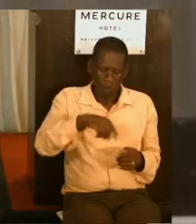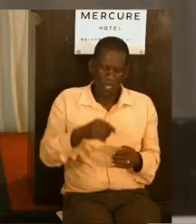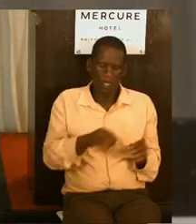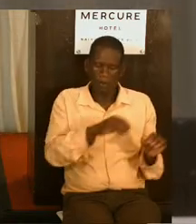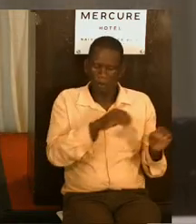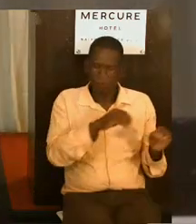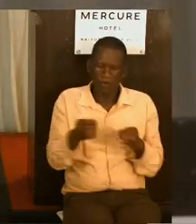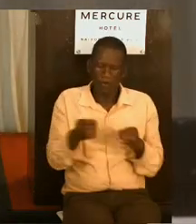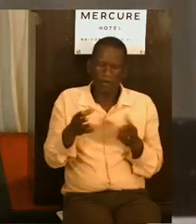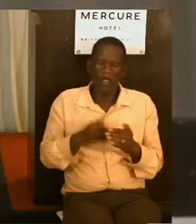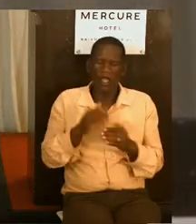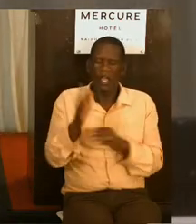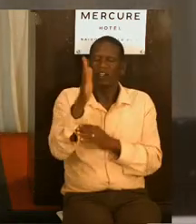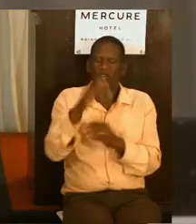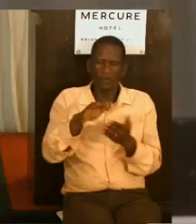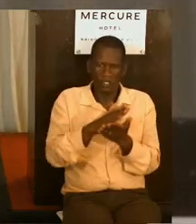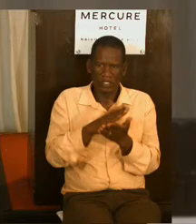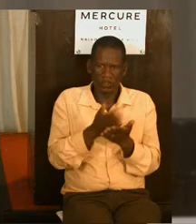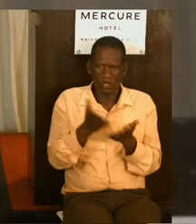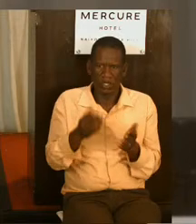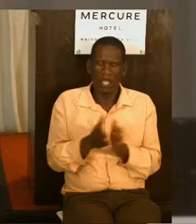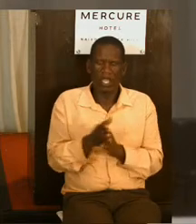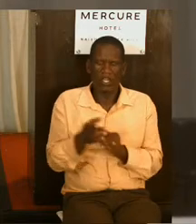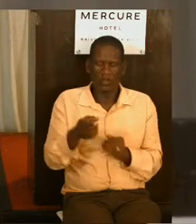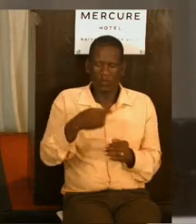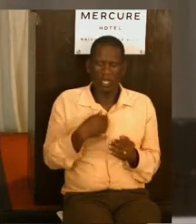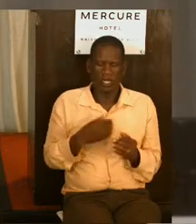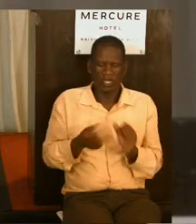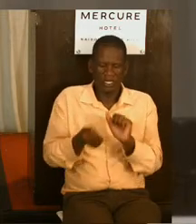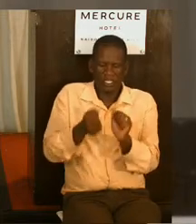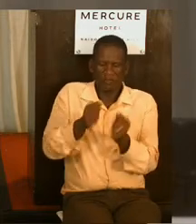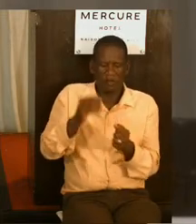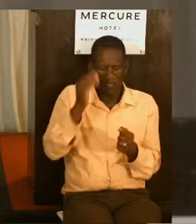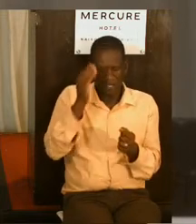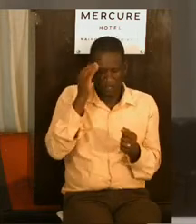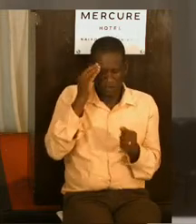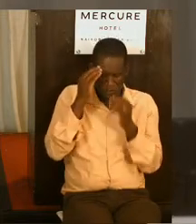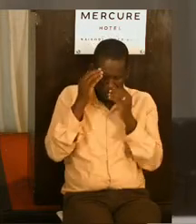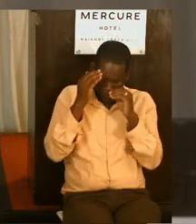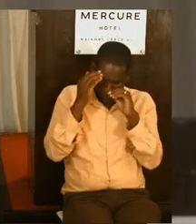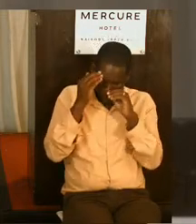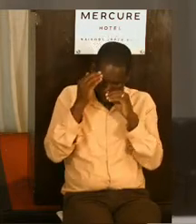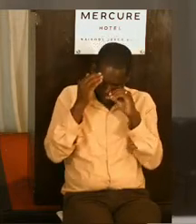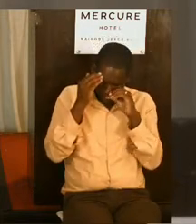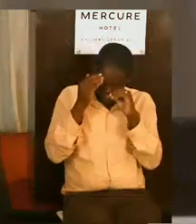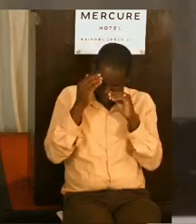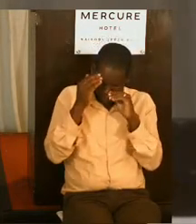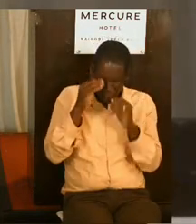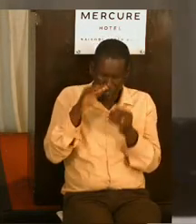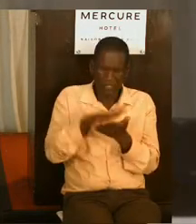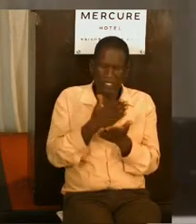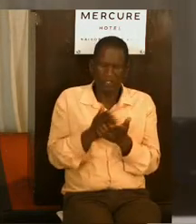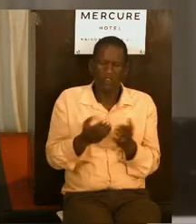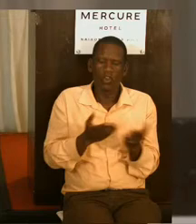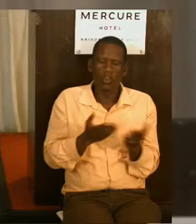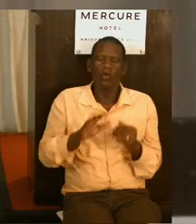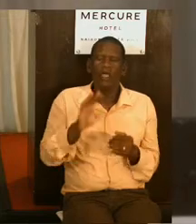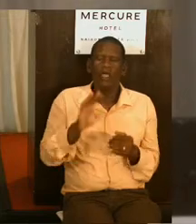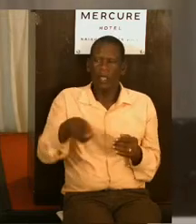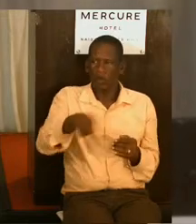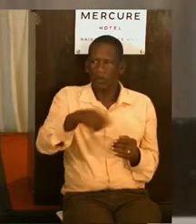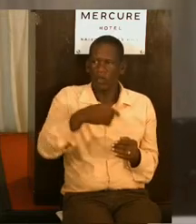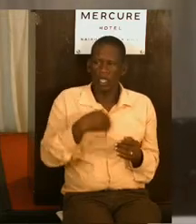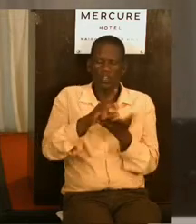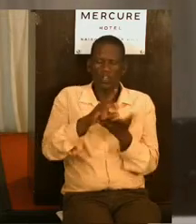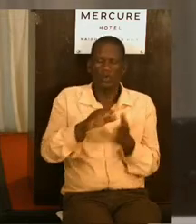went in the afternoon session and we had the transformative education session whereby we